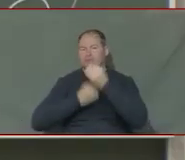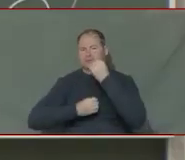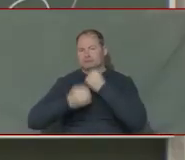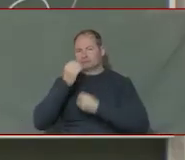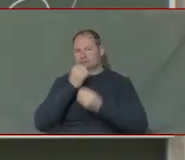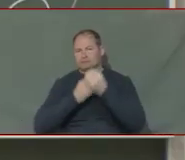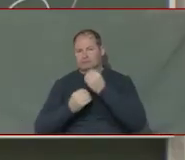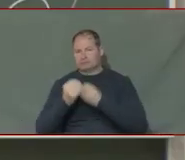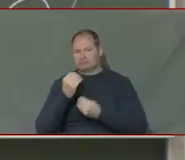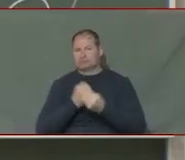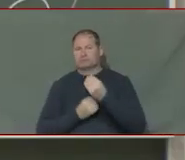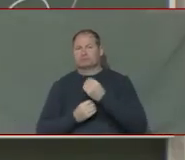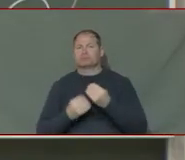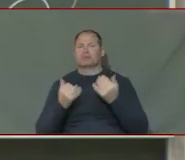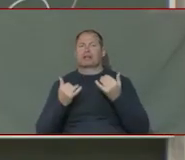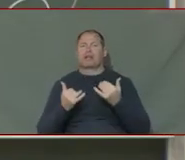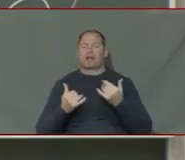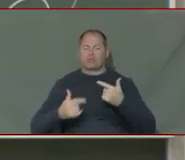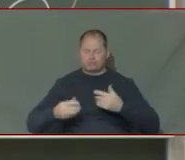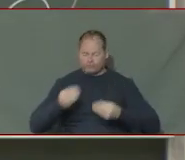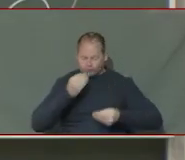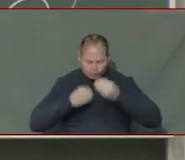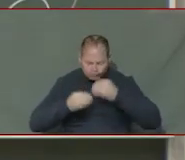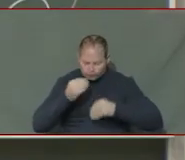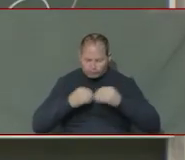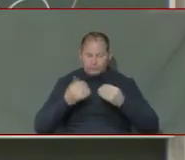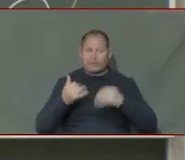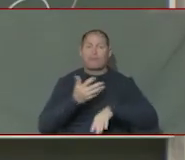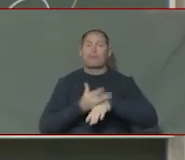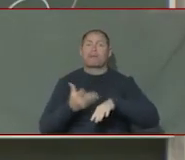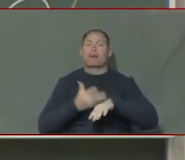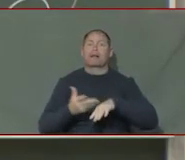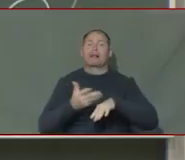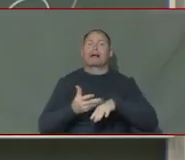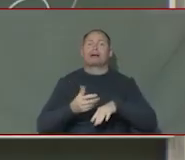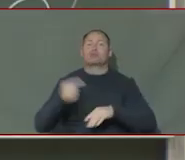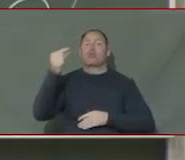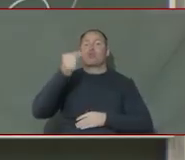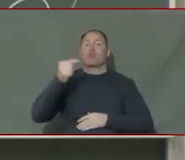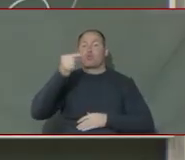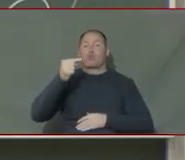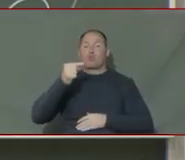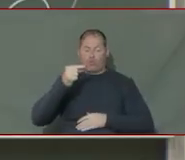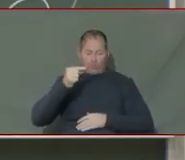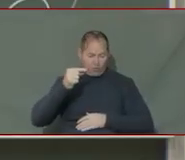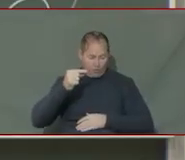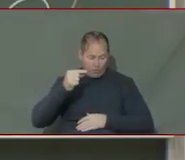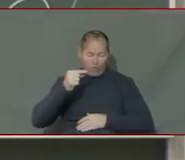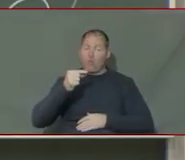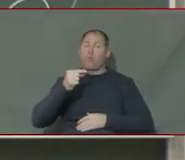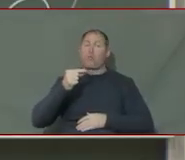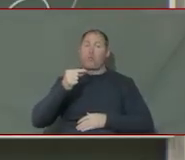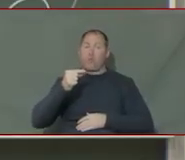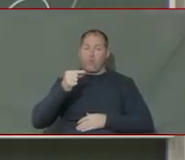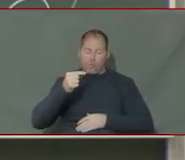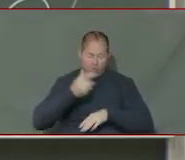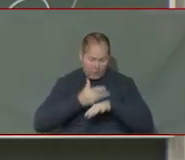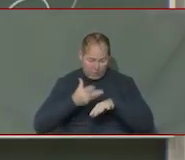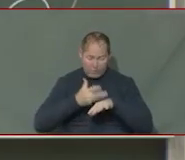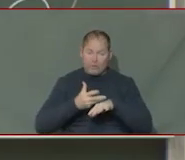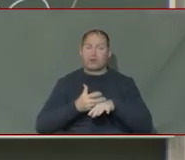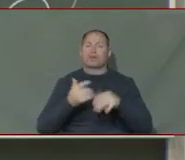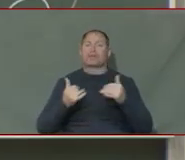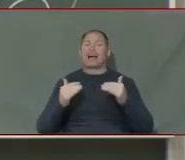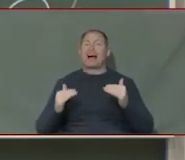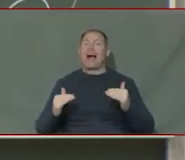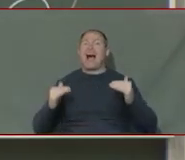At this point, I've eaten a meal and my blood is absorbing the glucose from my intestines. And the glucose